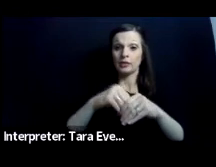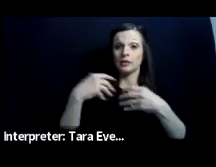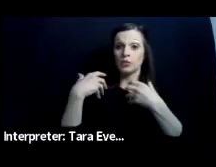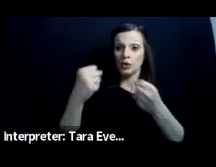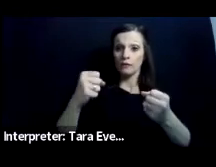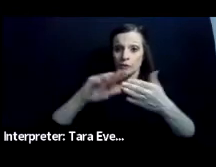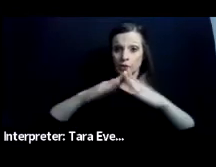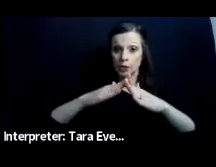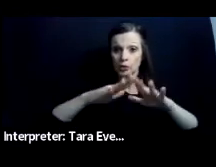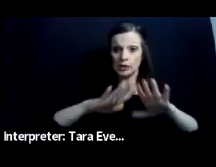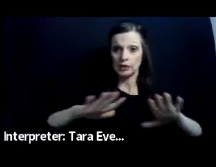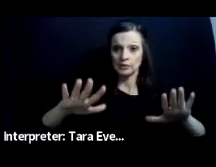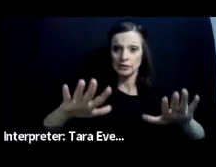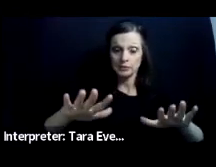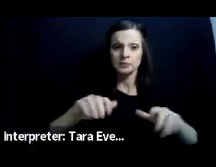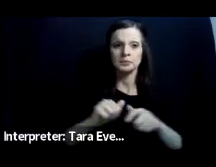of